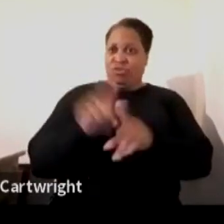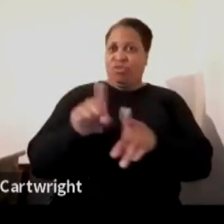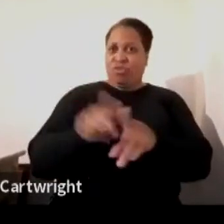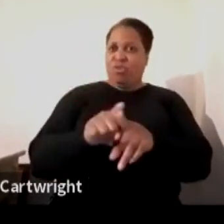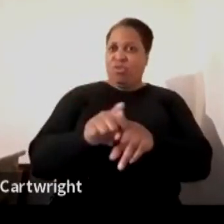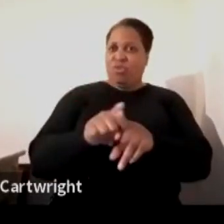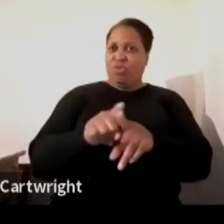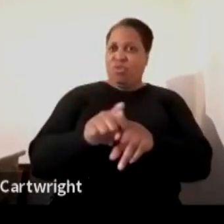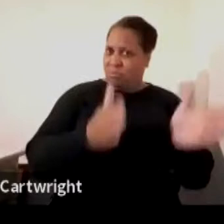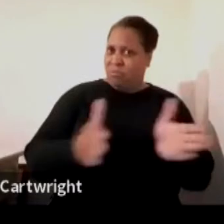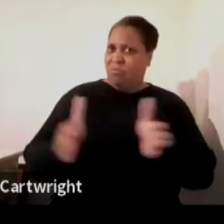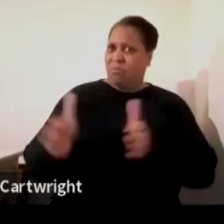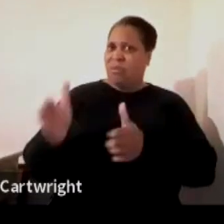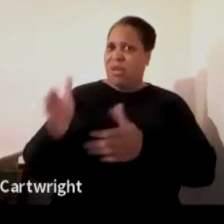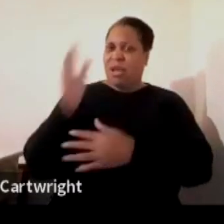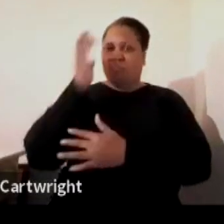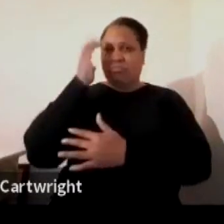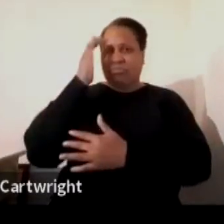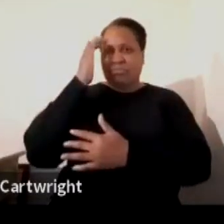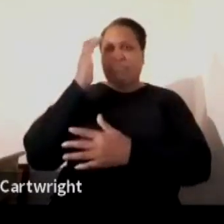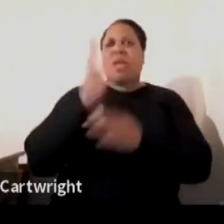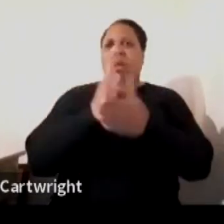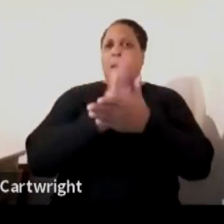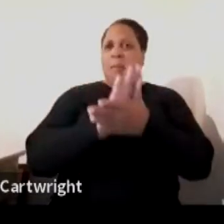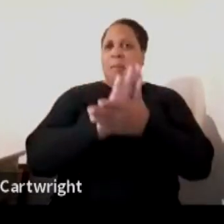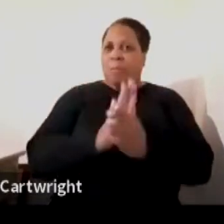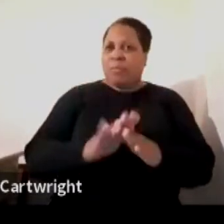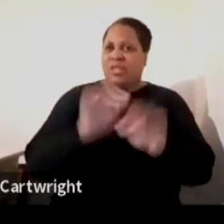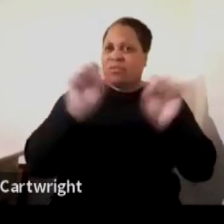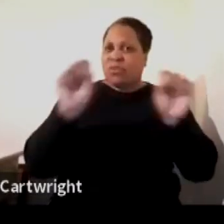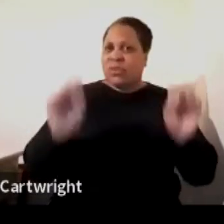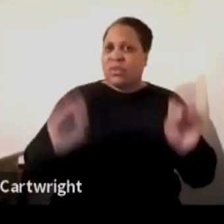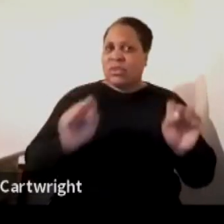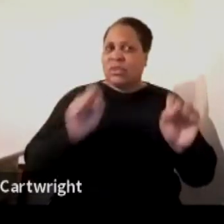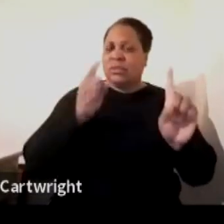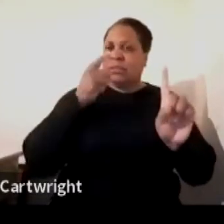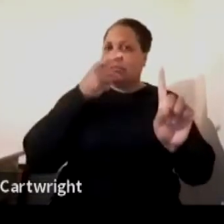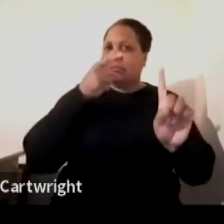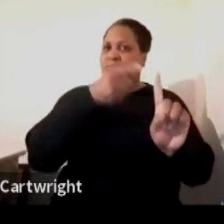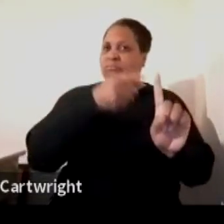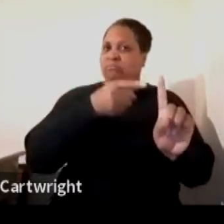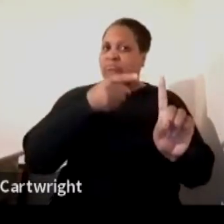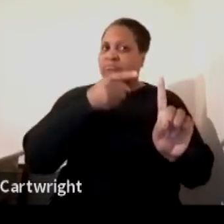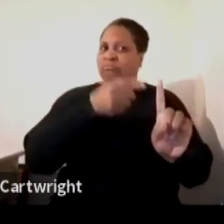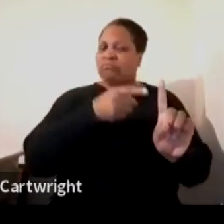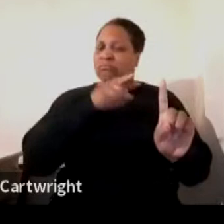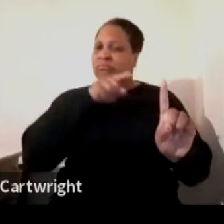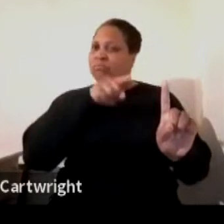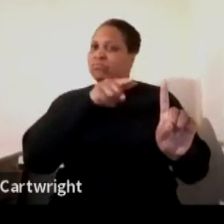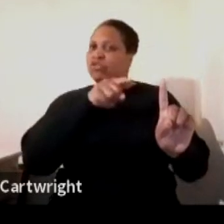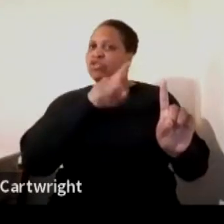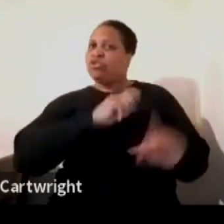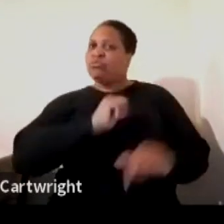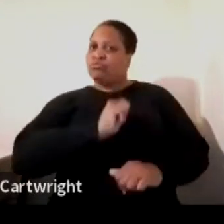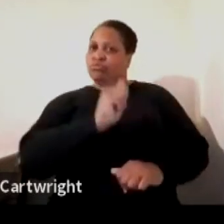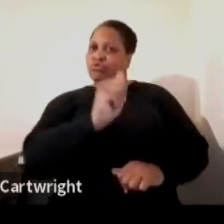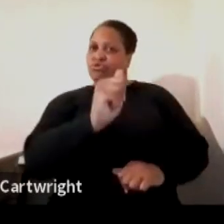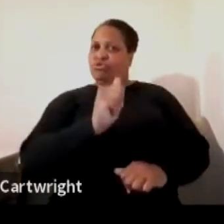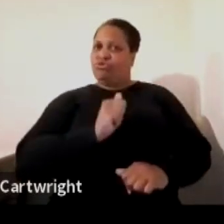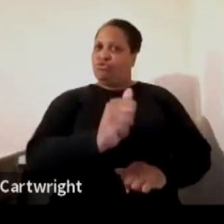to have a bespoke system targeted at travelers so that we can have that